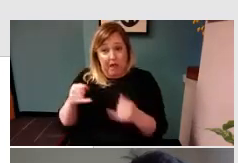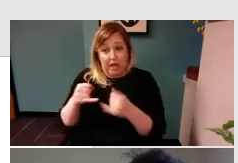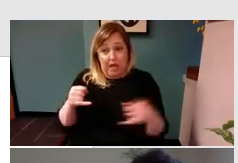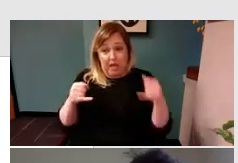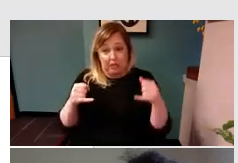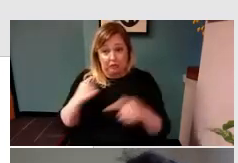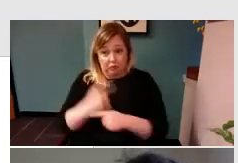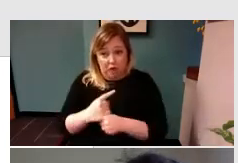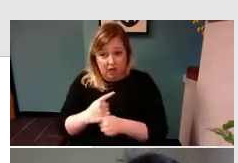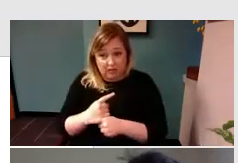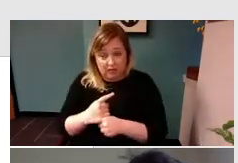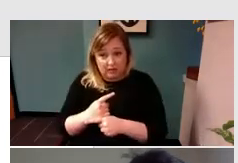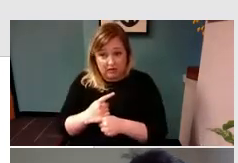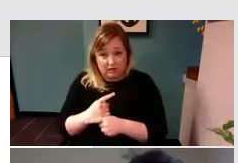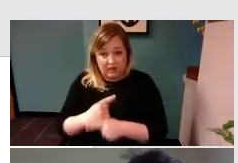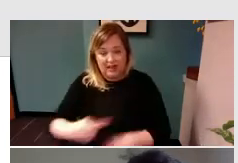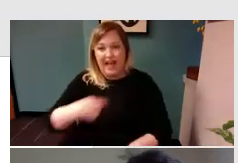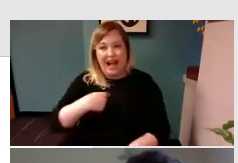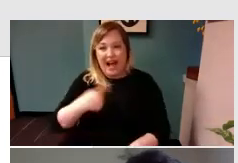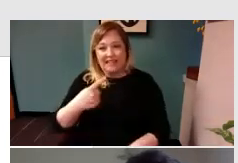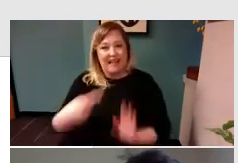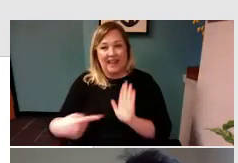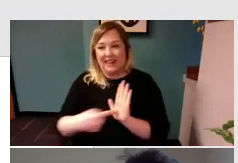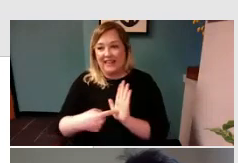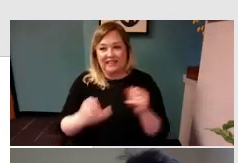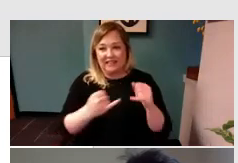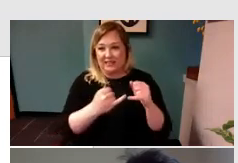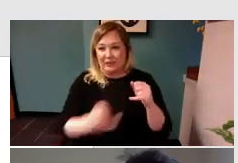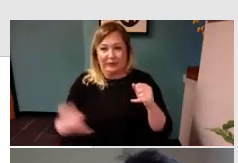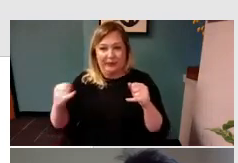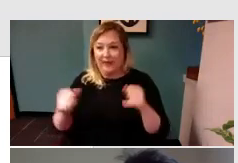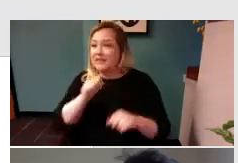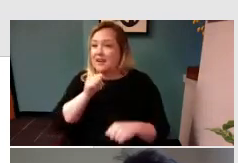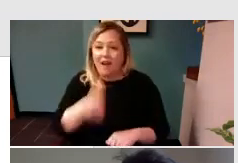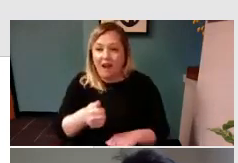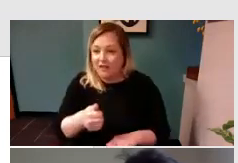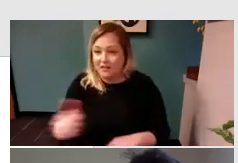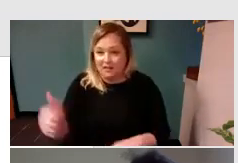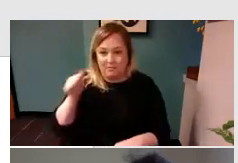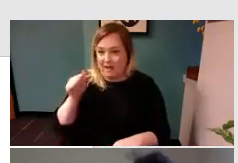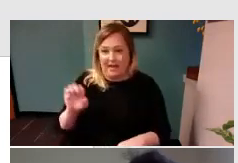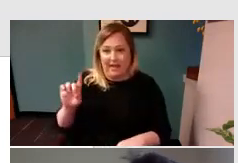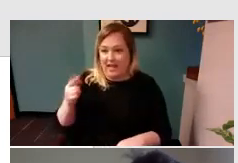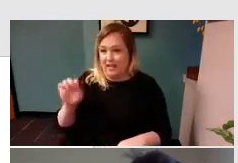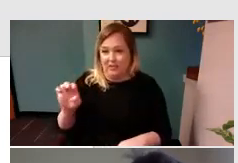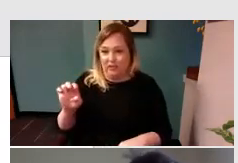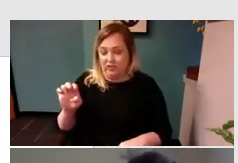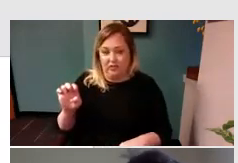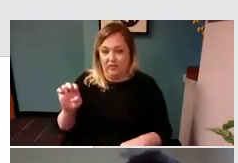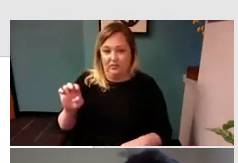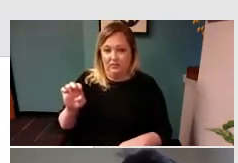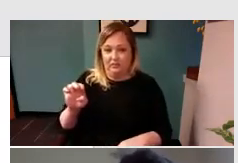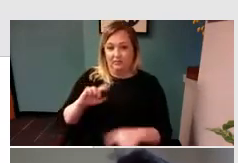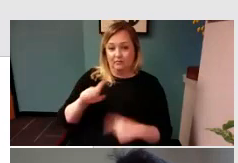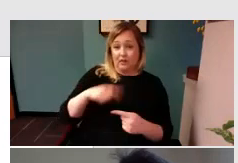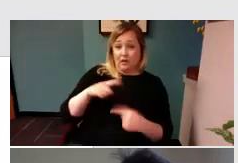I would say this is not a back edge, because I can always order these set of, so if you have this graph, when I'm searching through